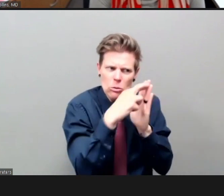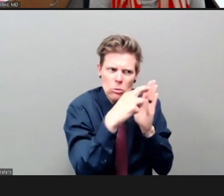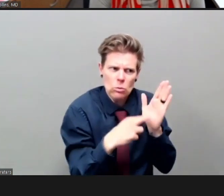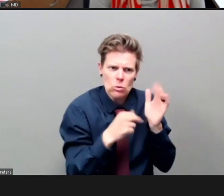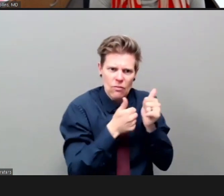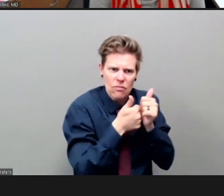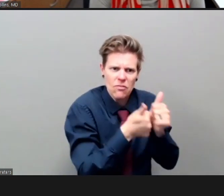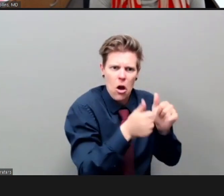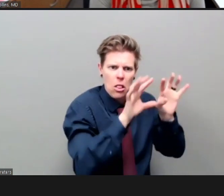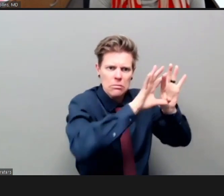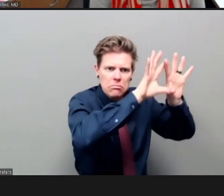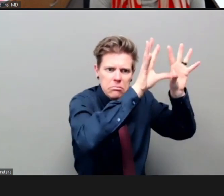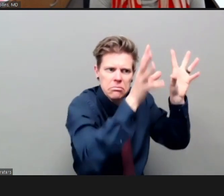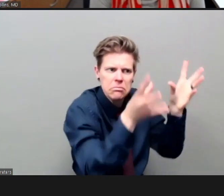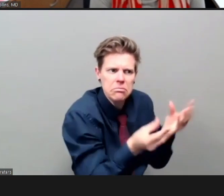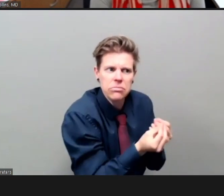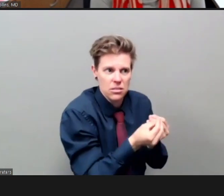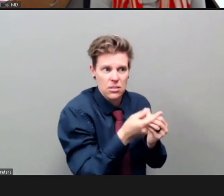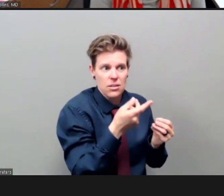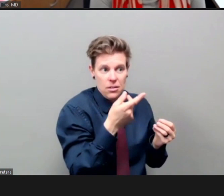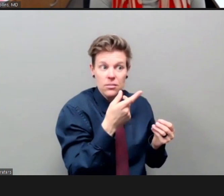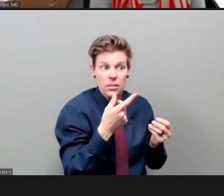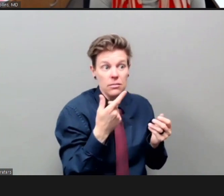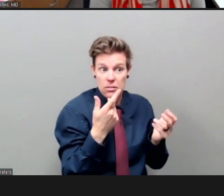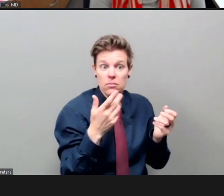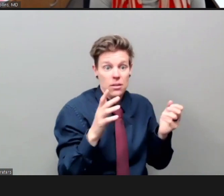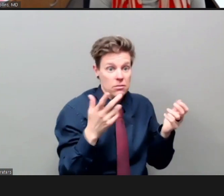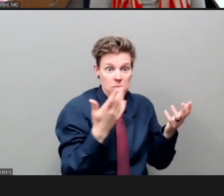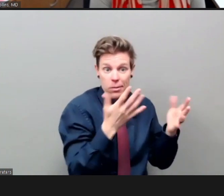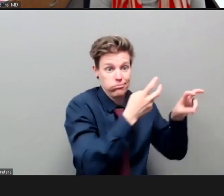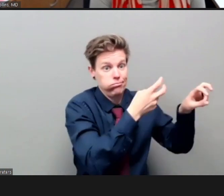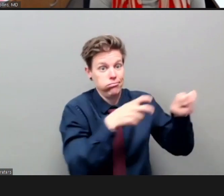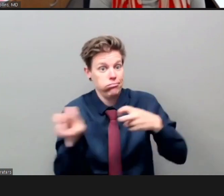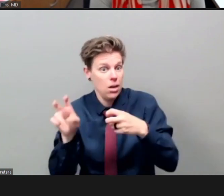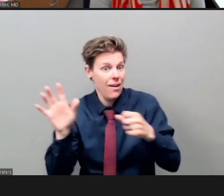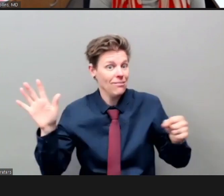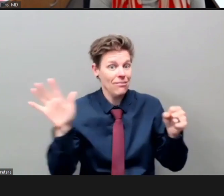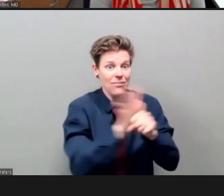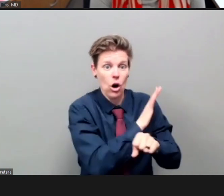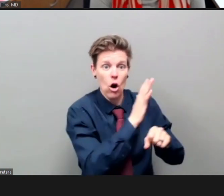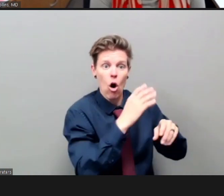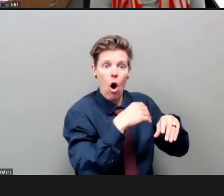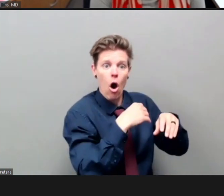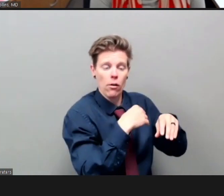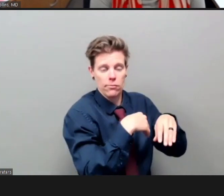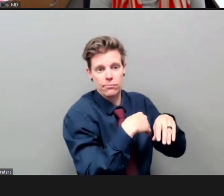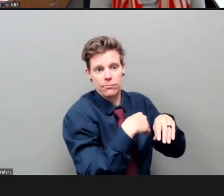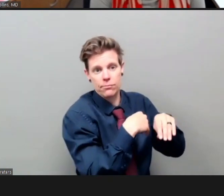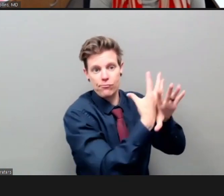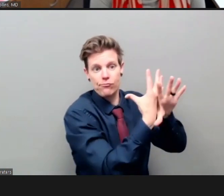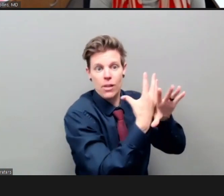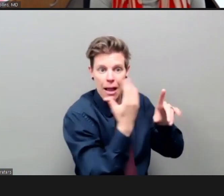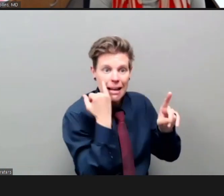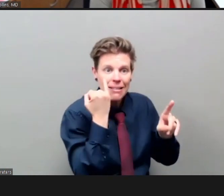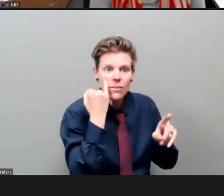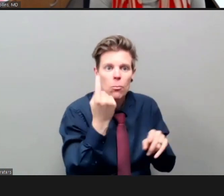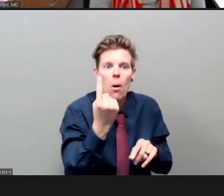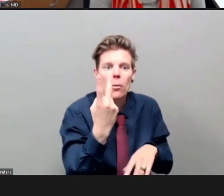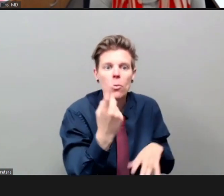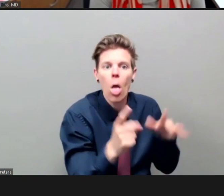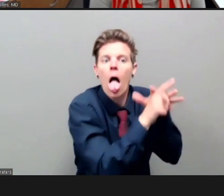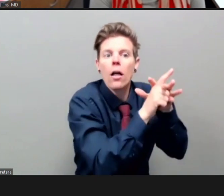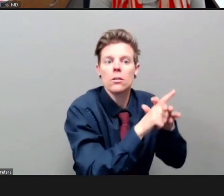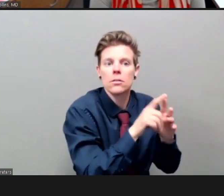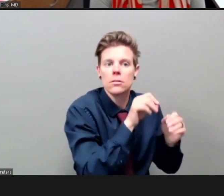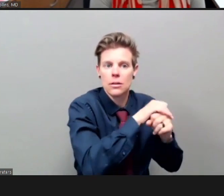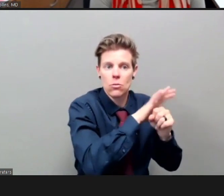shift back to all online learning versus in-person learning. With these kind of changes here, is there any consideration in readdressing